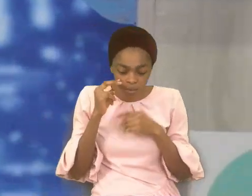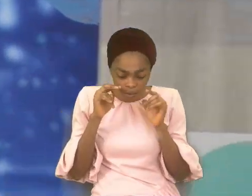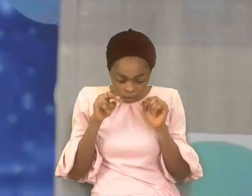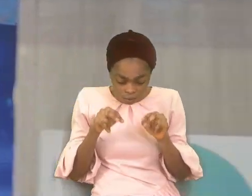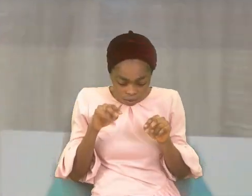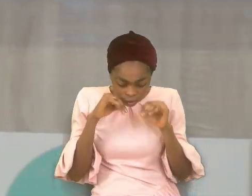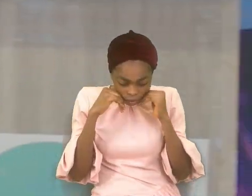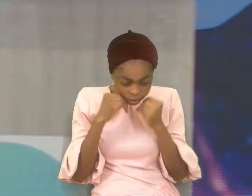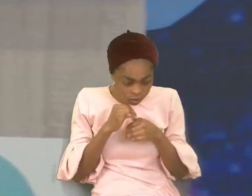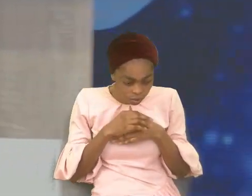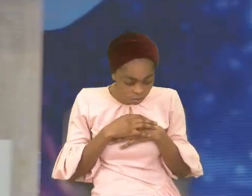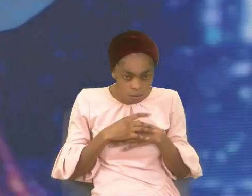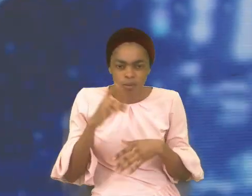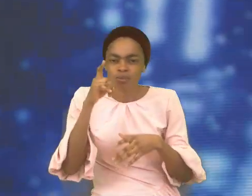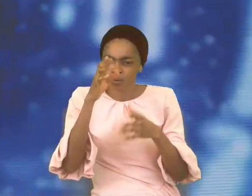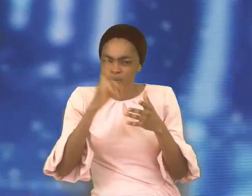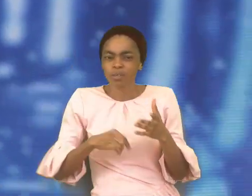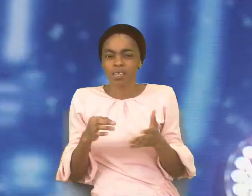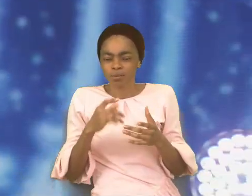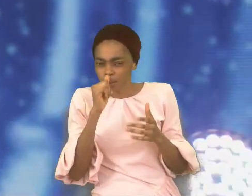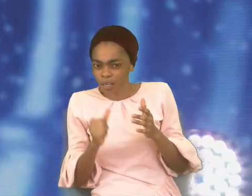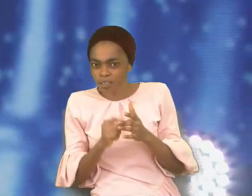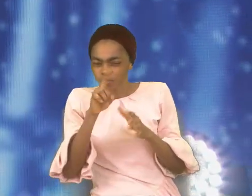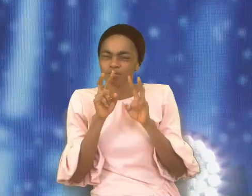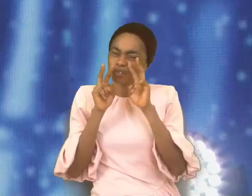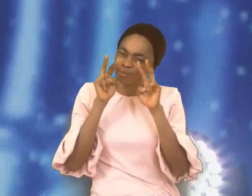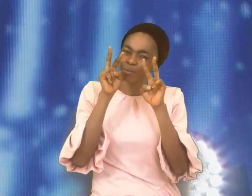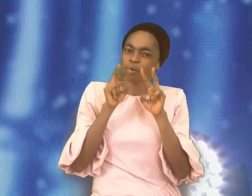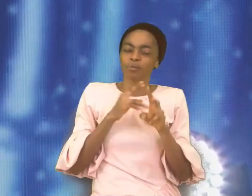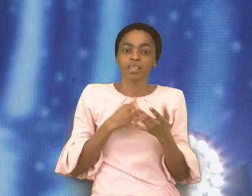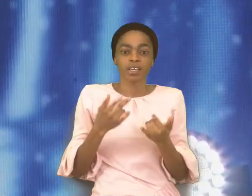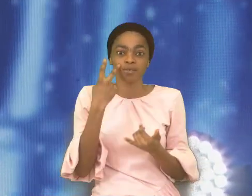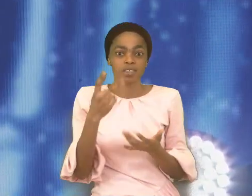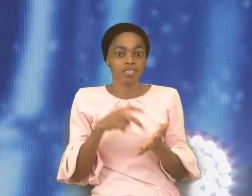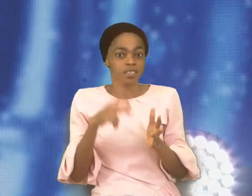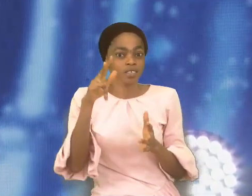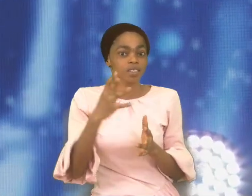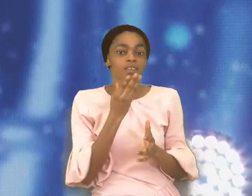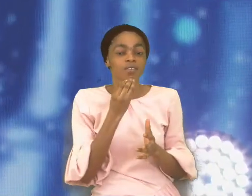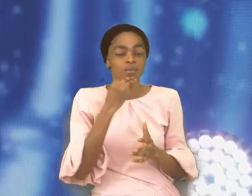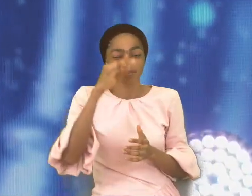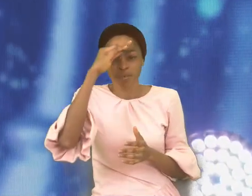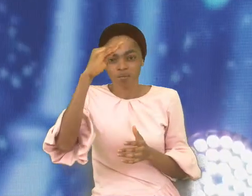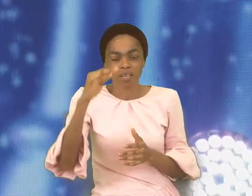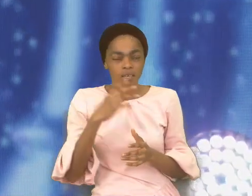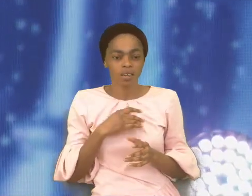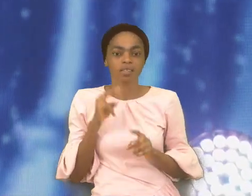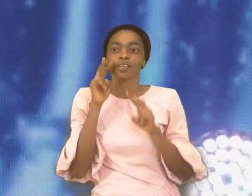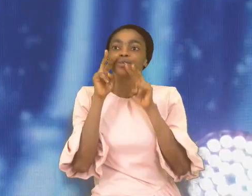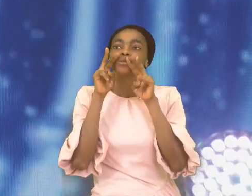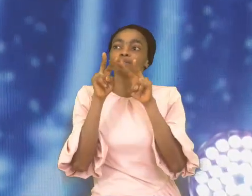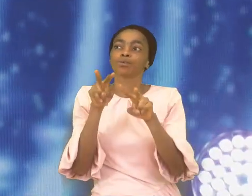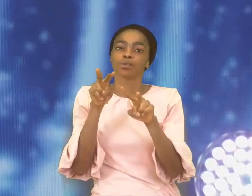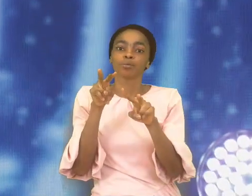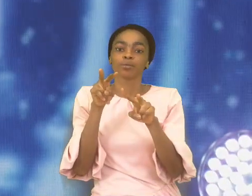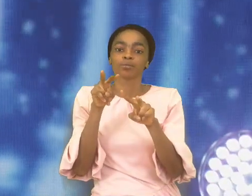And Shadrach, Meshach, and Abednego looked up, and they saw the king, and he saw